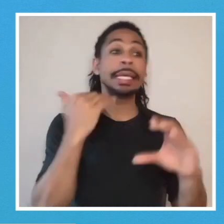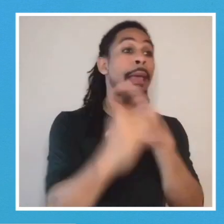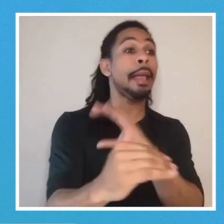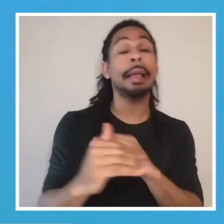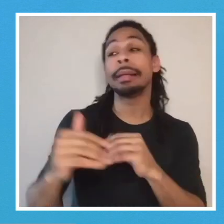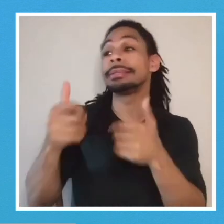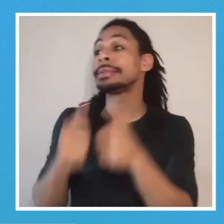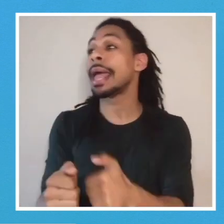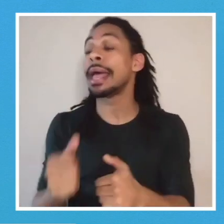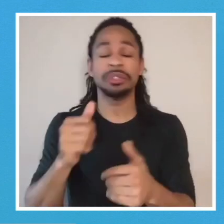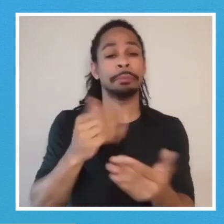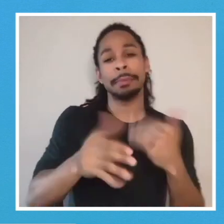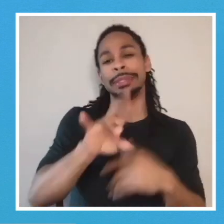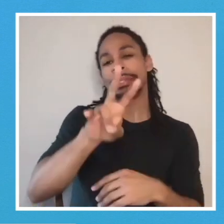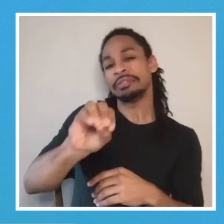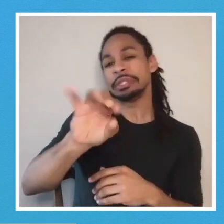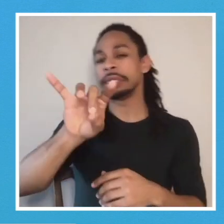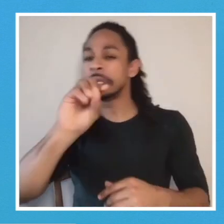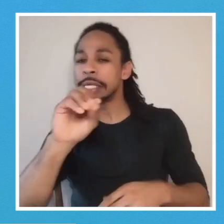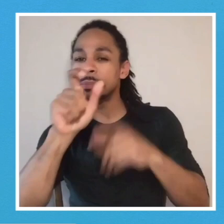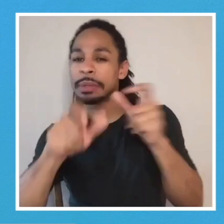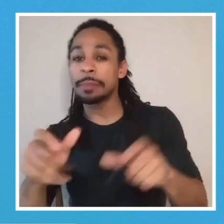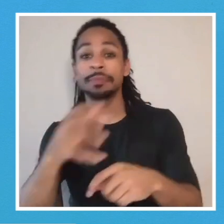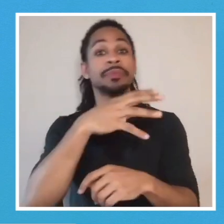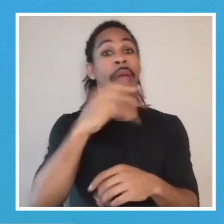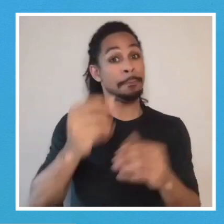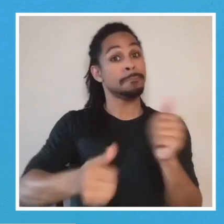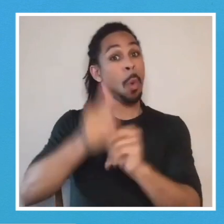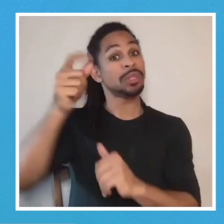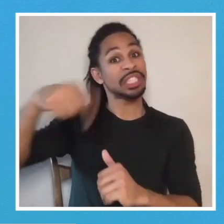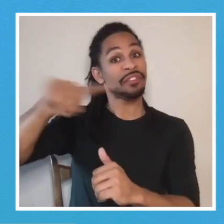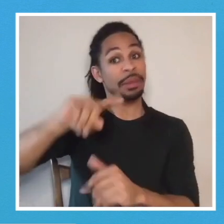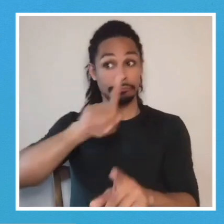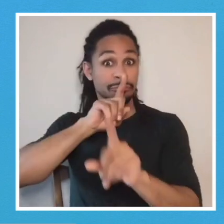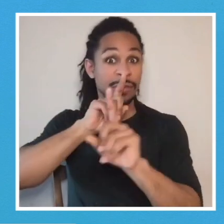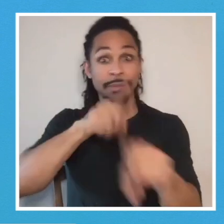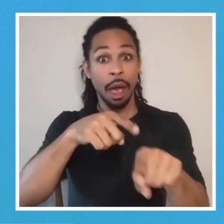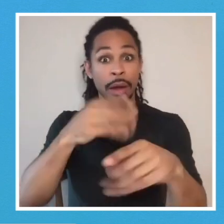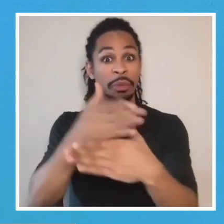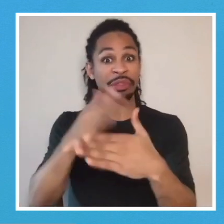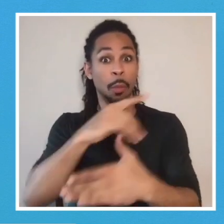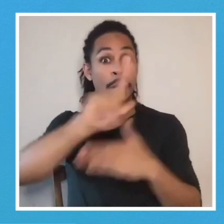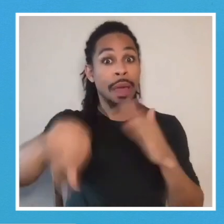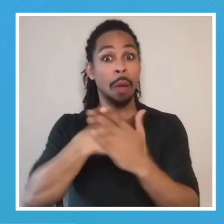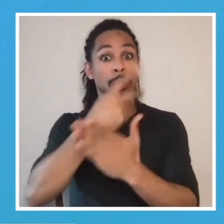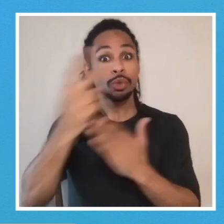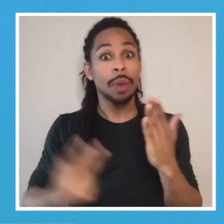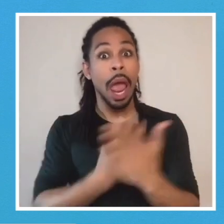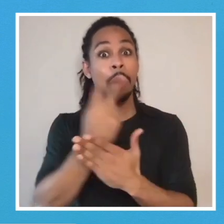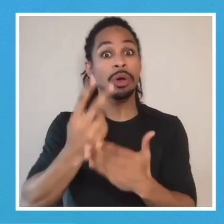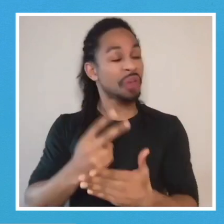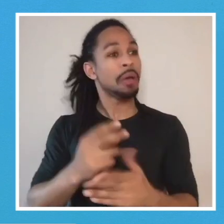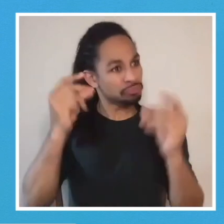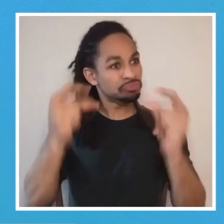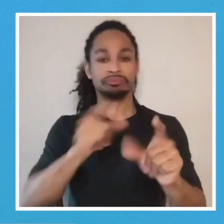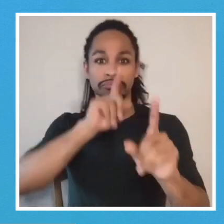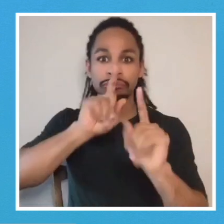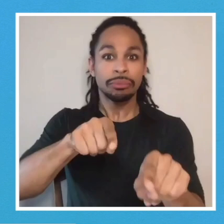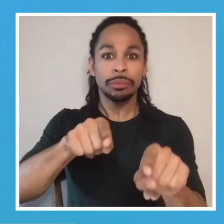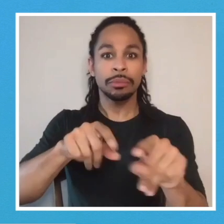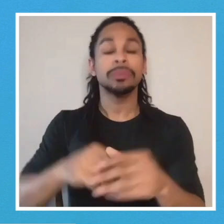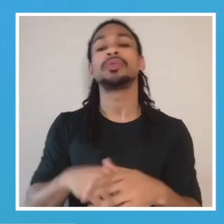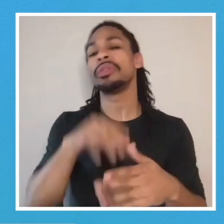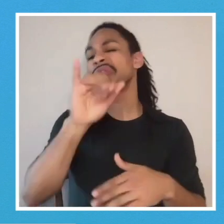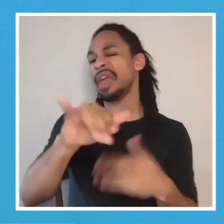80 people, and most of them responded within an hour or two. And it just goes